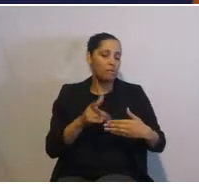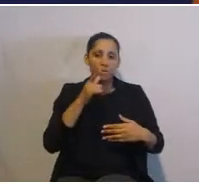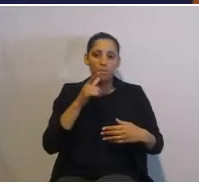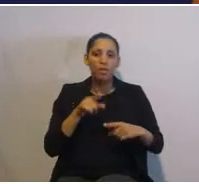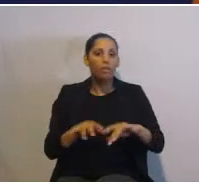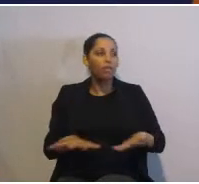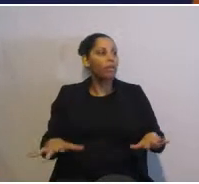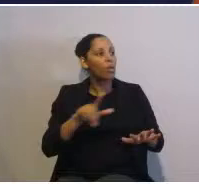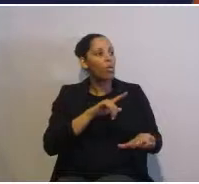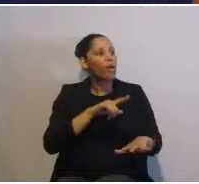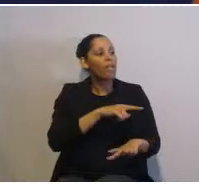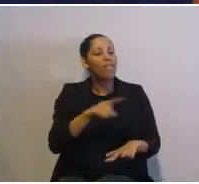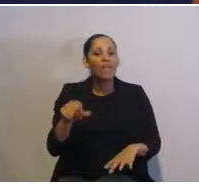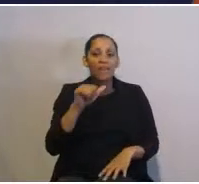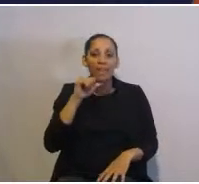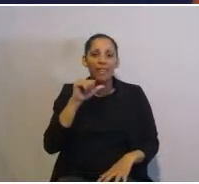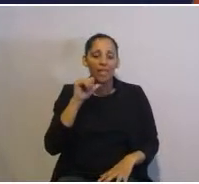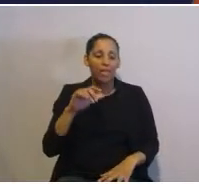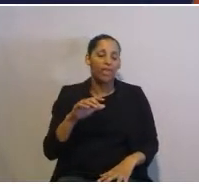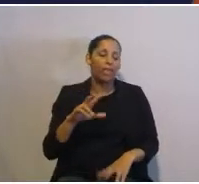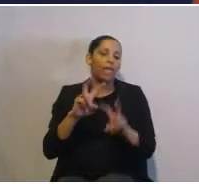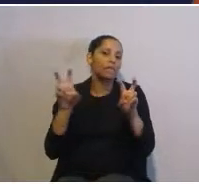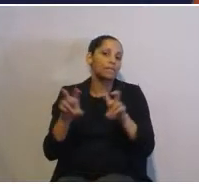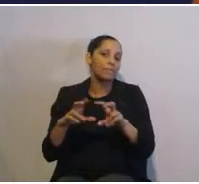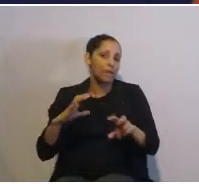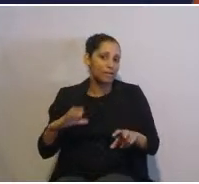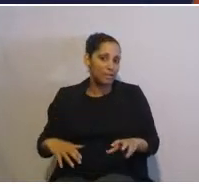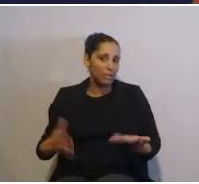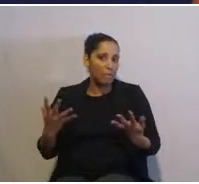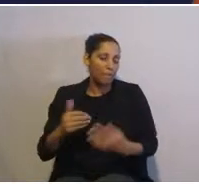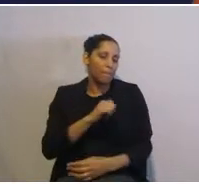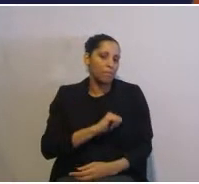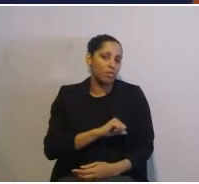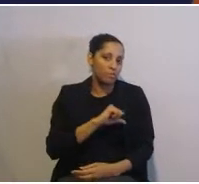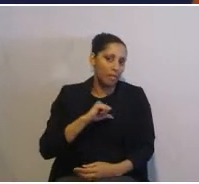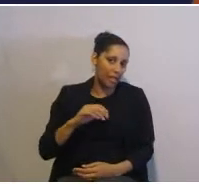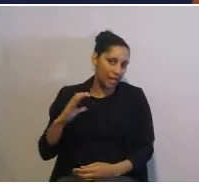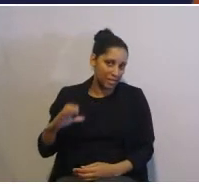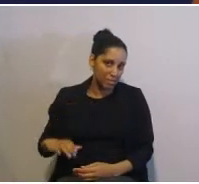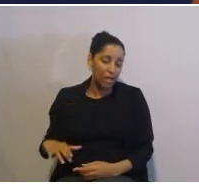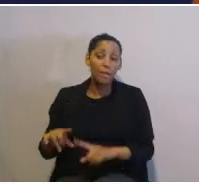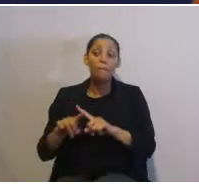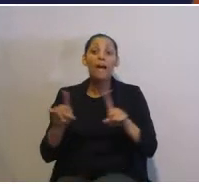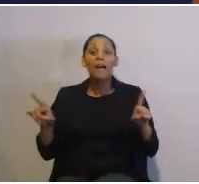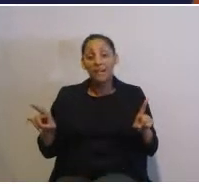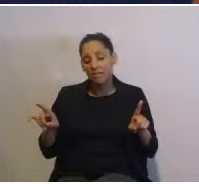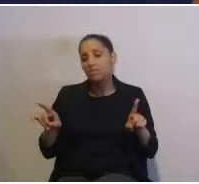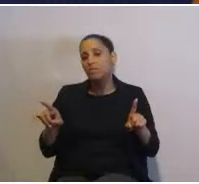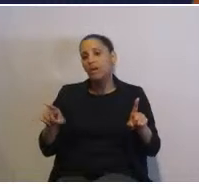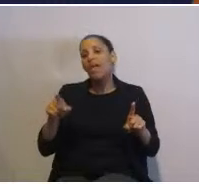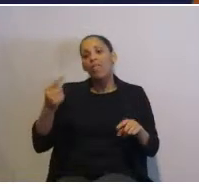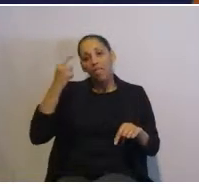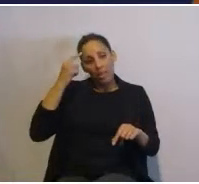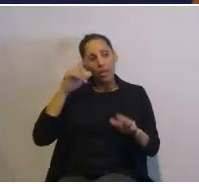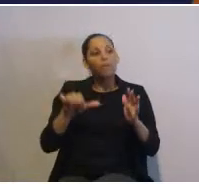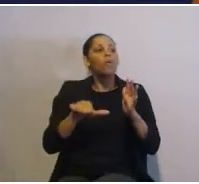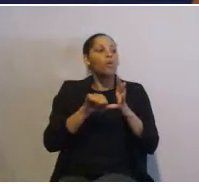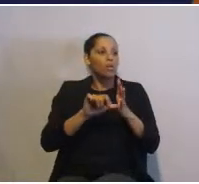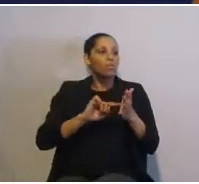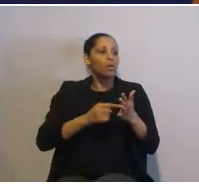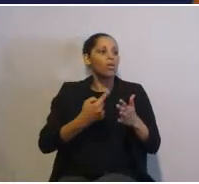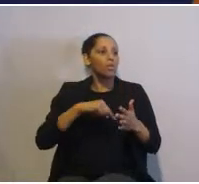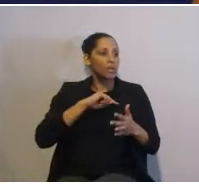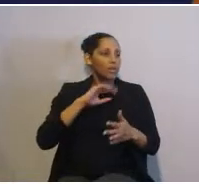may not be ESCOM customers, they might be municipal customers. But I think that's an important point, and we note